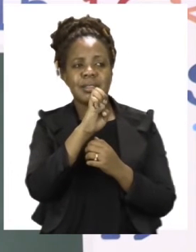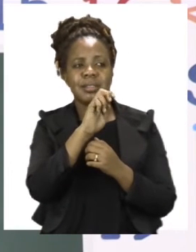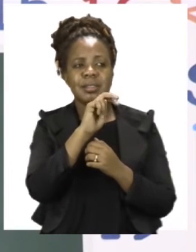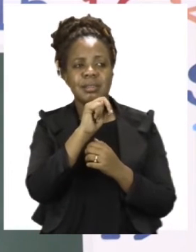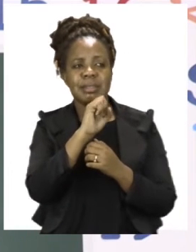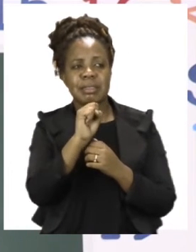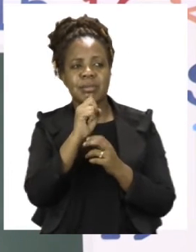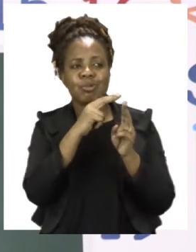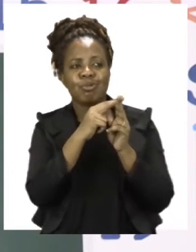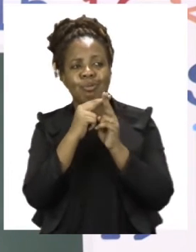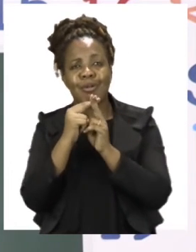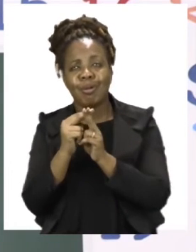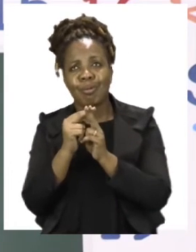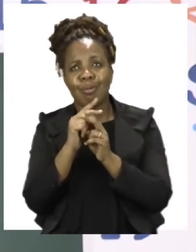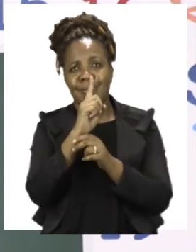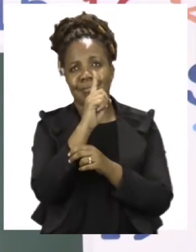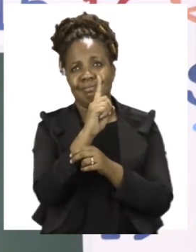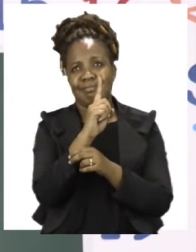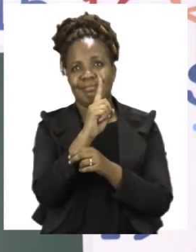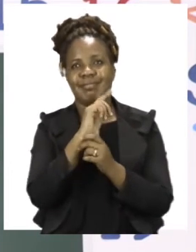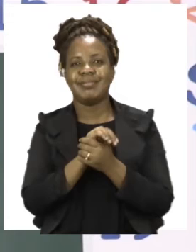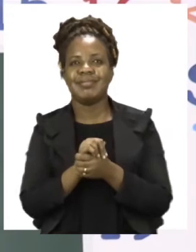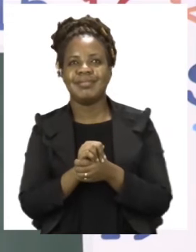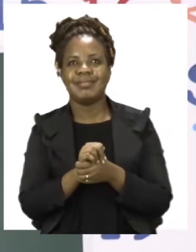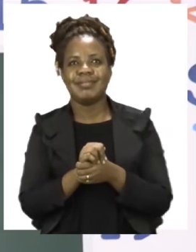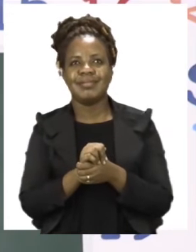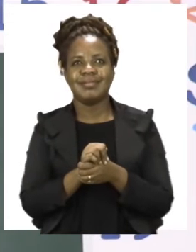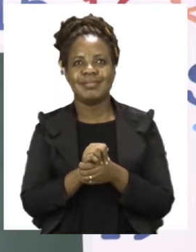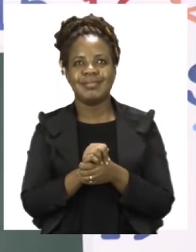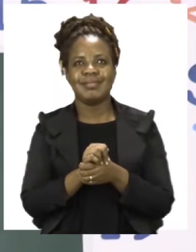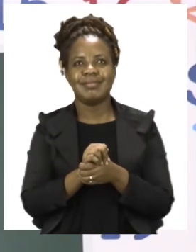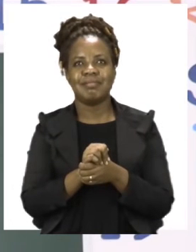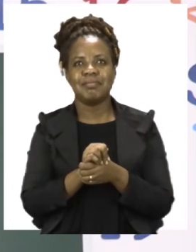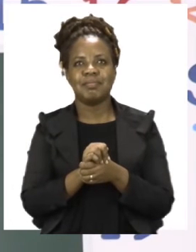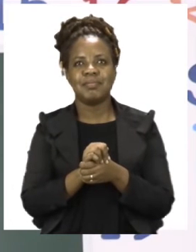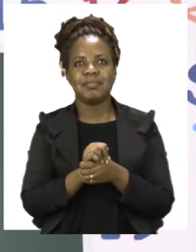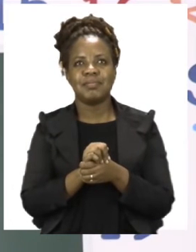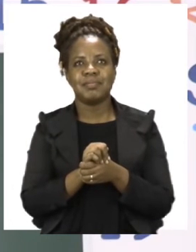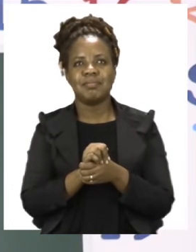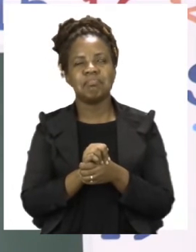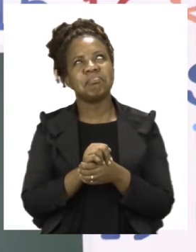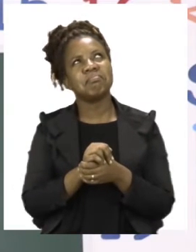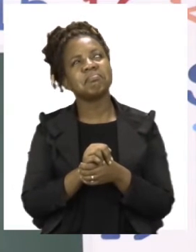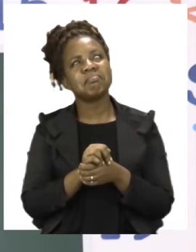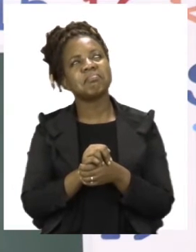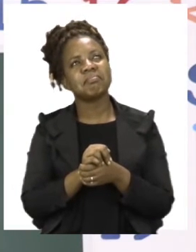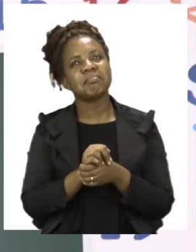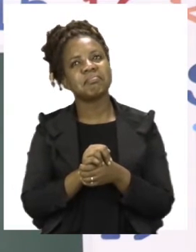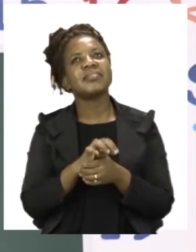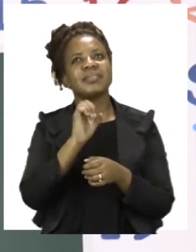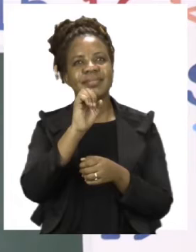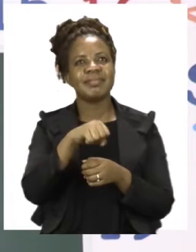Mr. Tens, please can we have 1 10? And Mr. Tens will look in his bag and